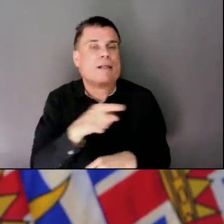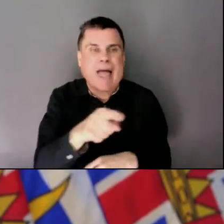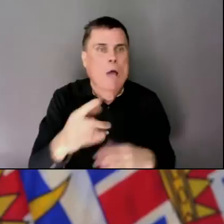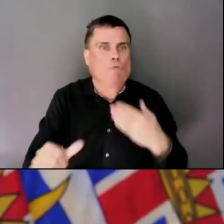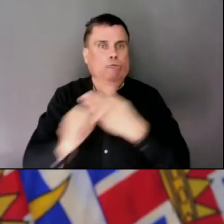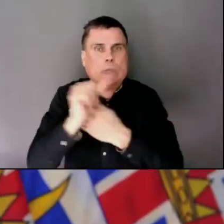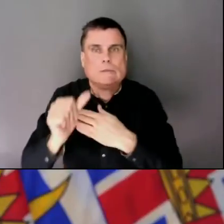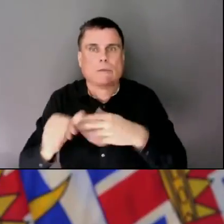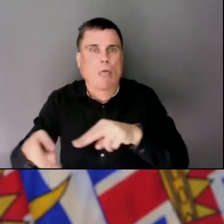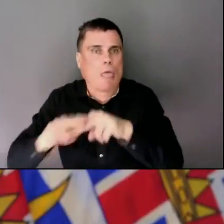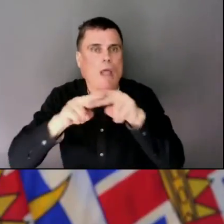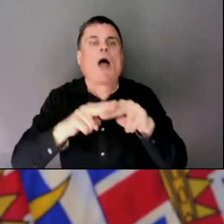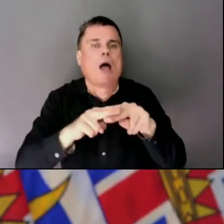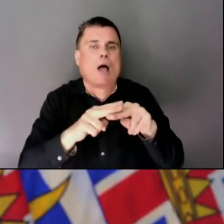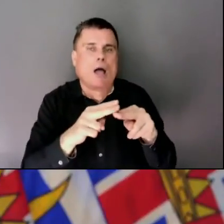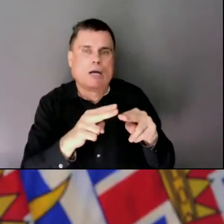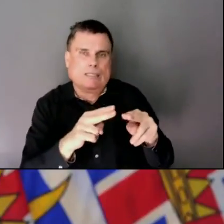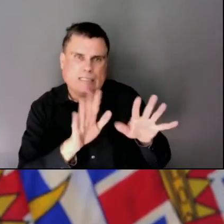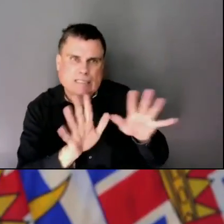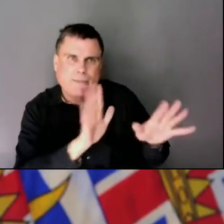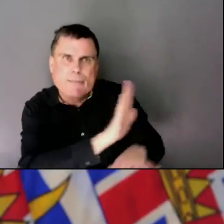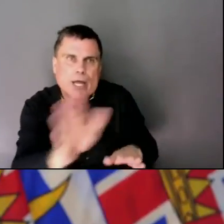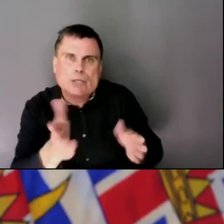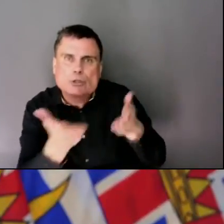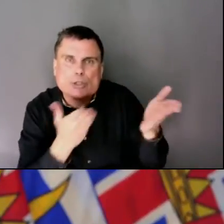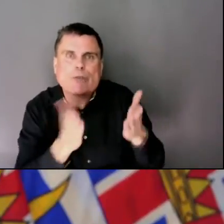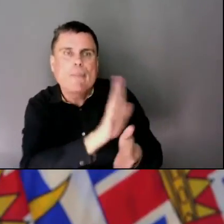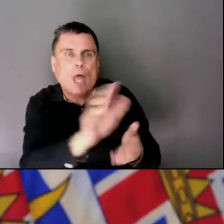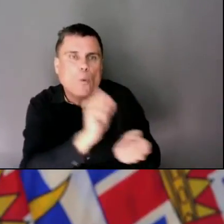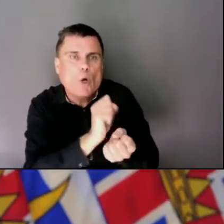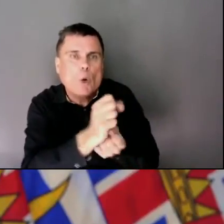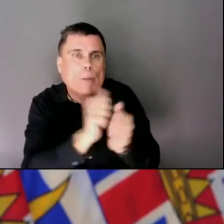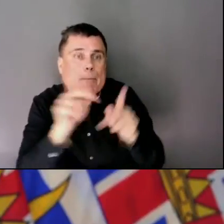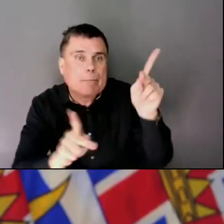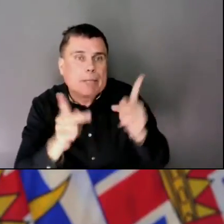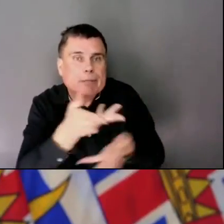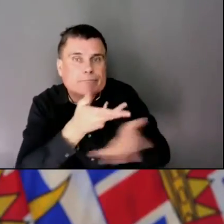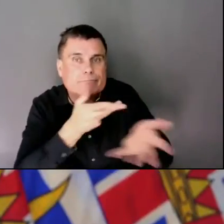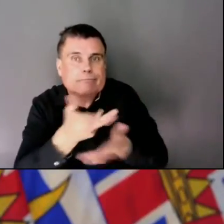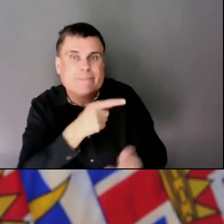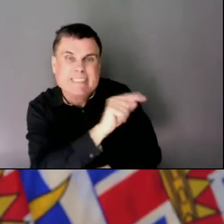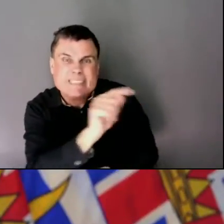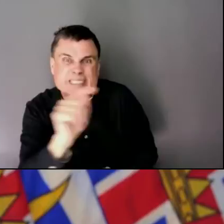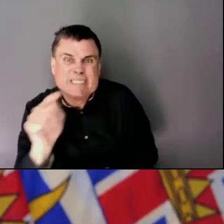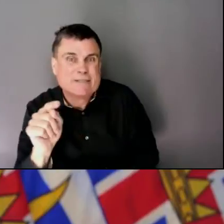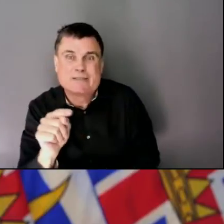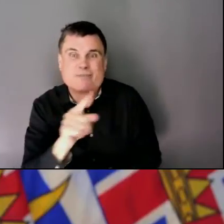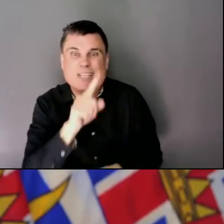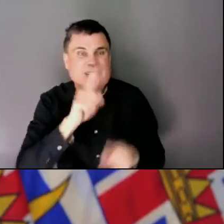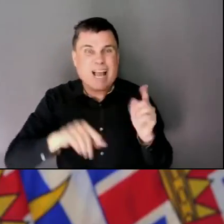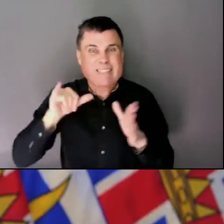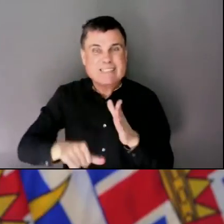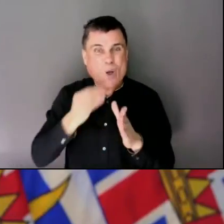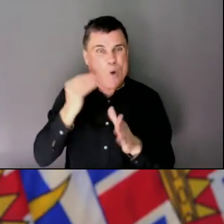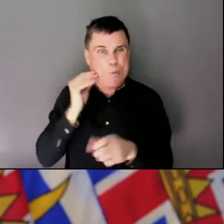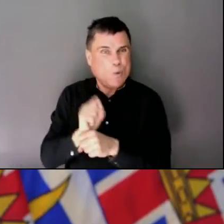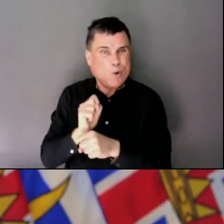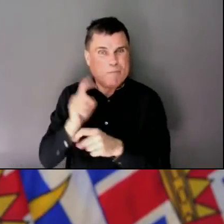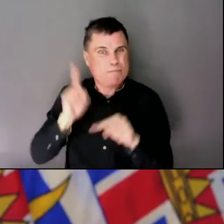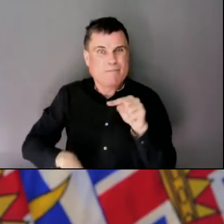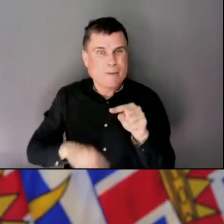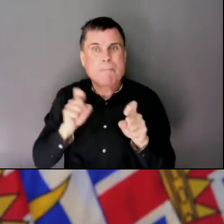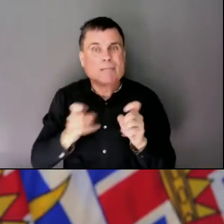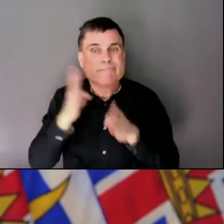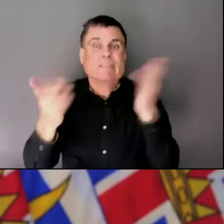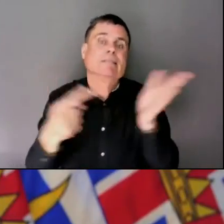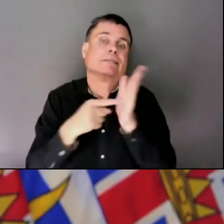others due to the interactions they have with the public or the fact that they cannot work from home. And we know that's childcare workers, we know